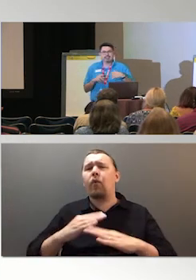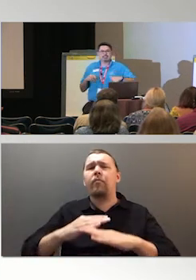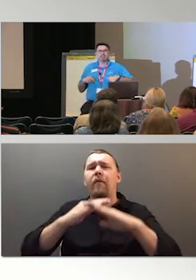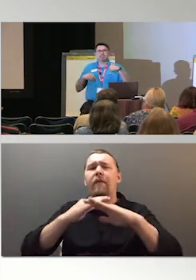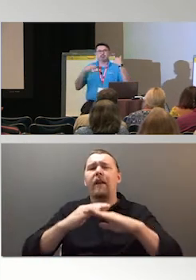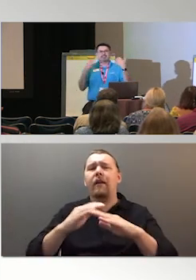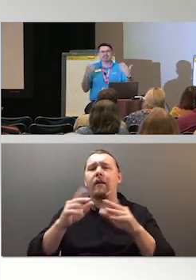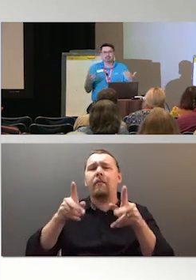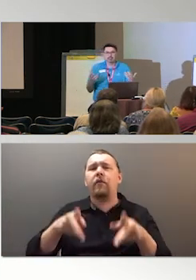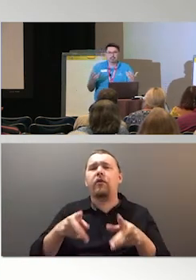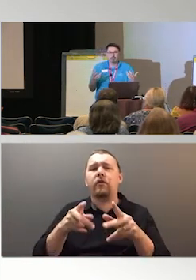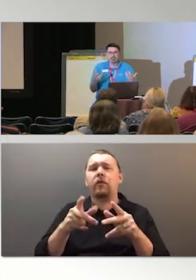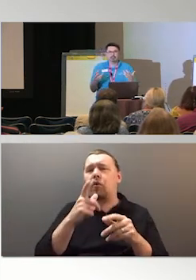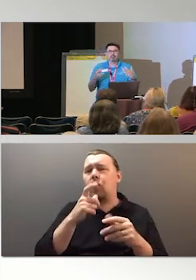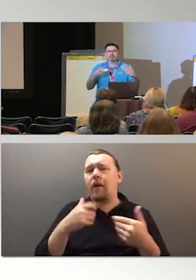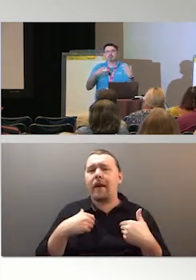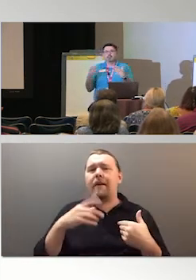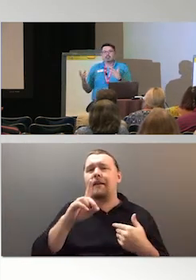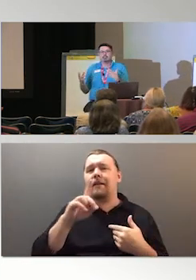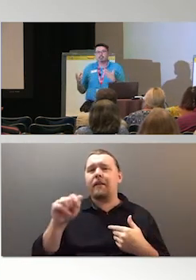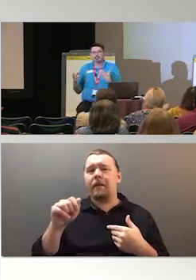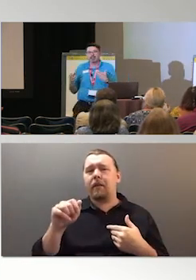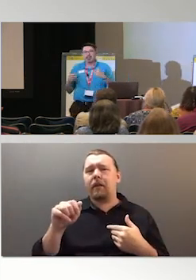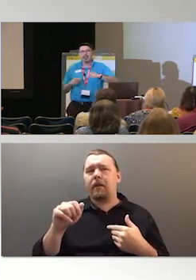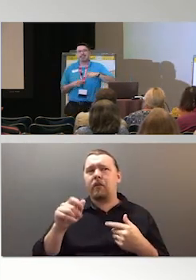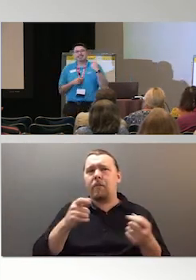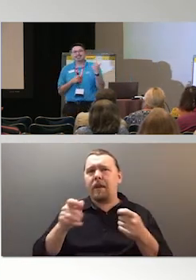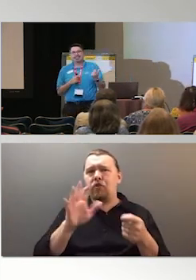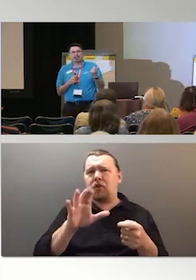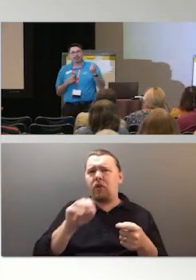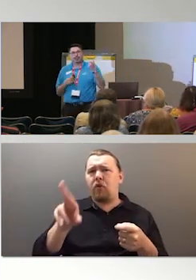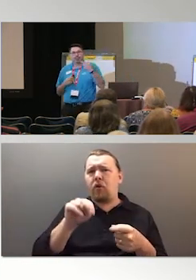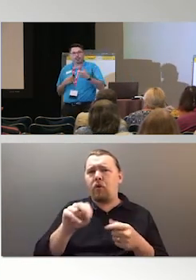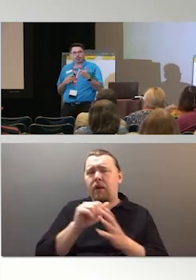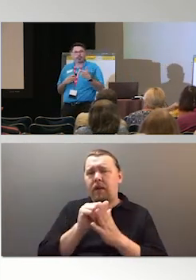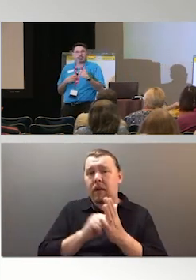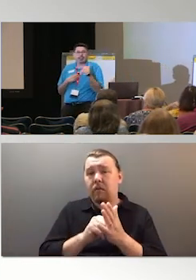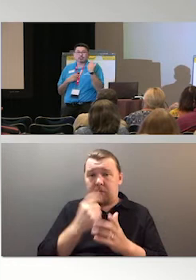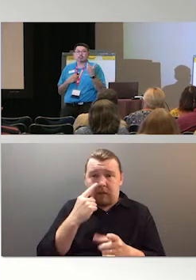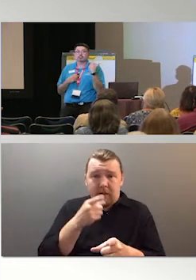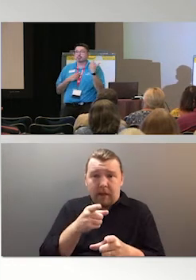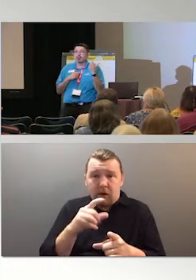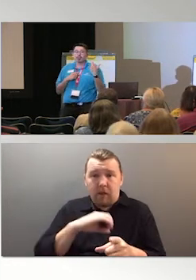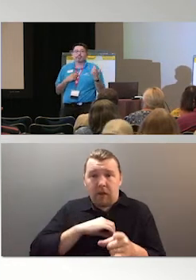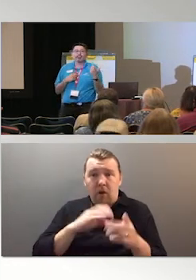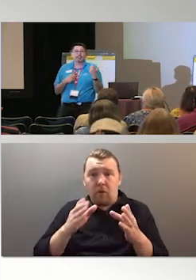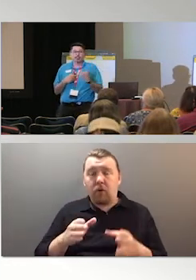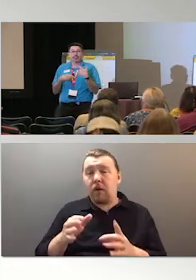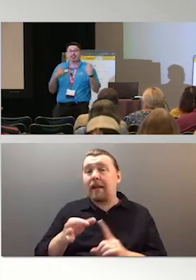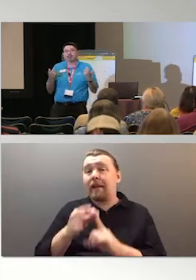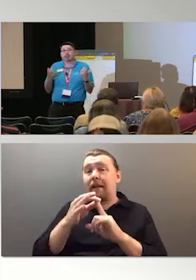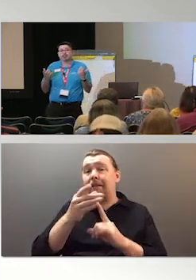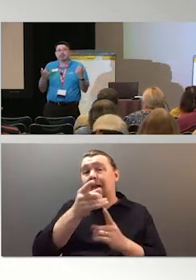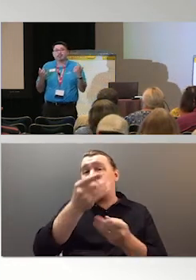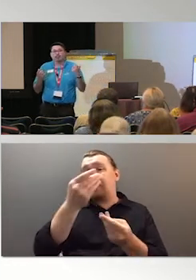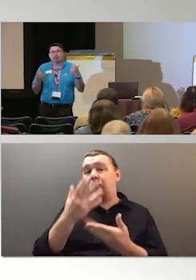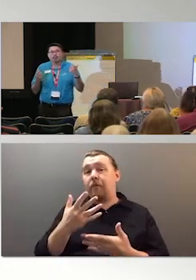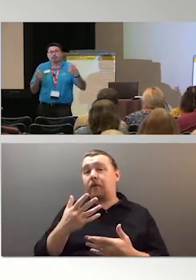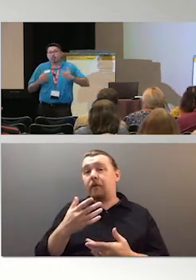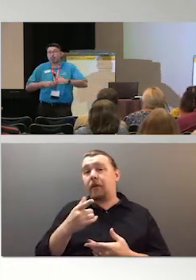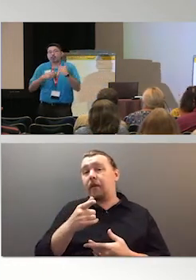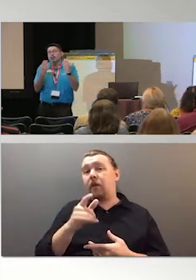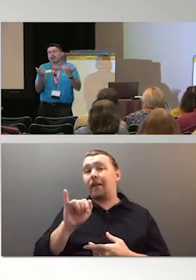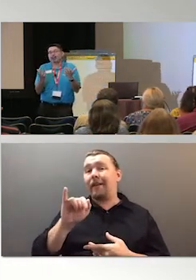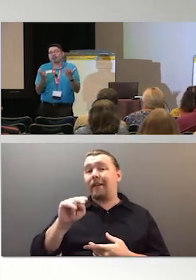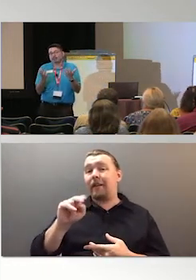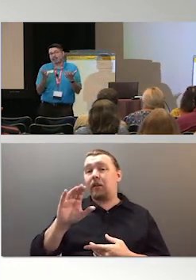prevents an individual with a disability to manage their account? Since they are the owner, unless we're notified of their incompetence,